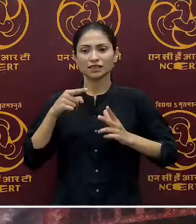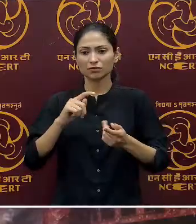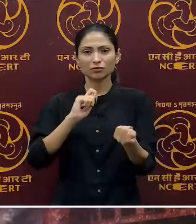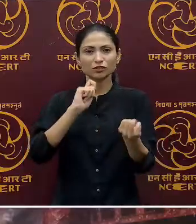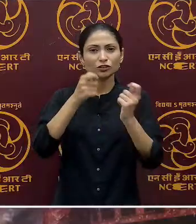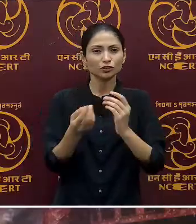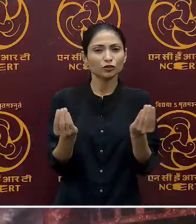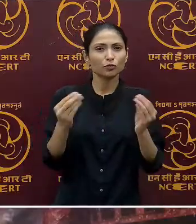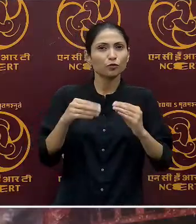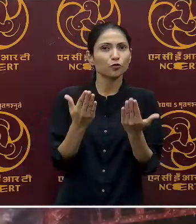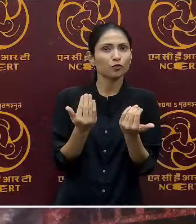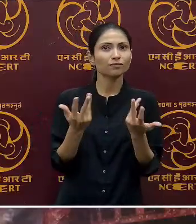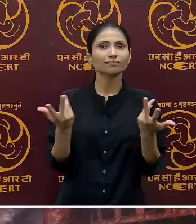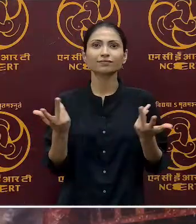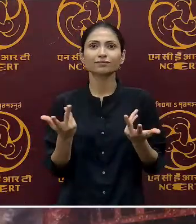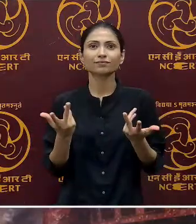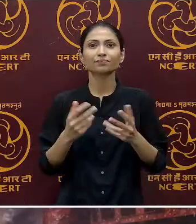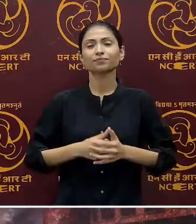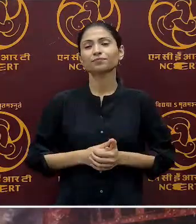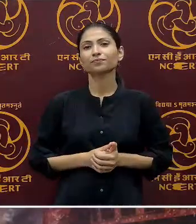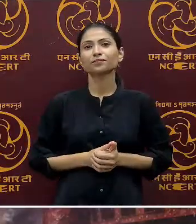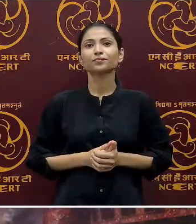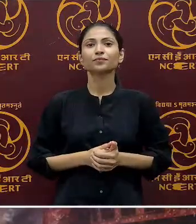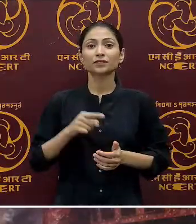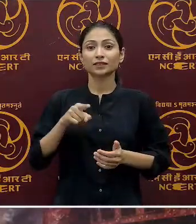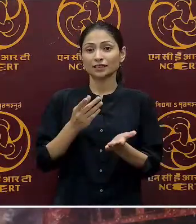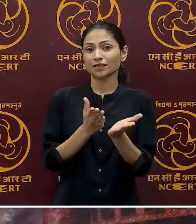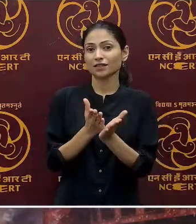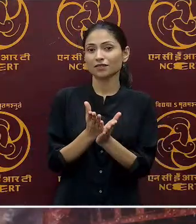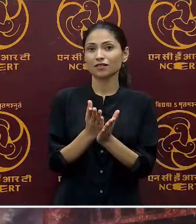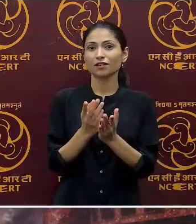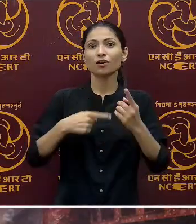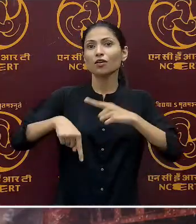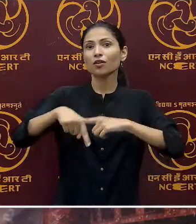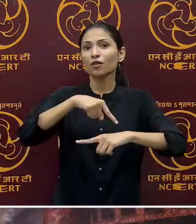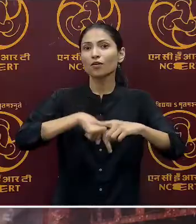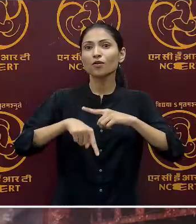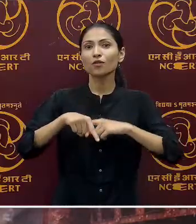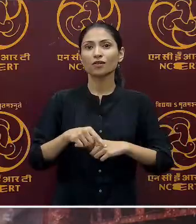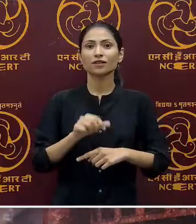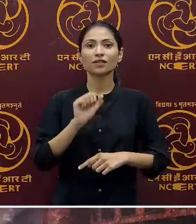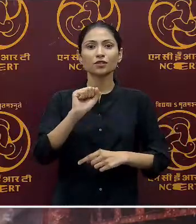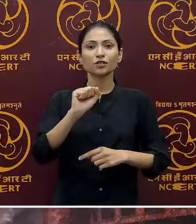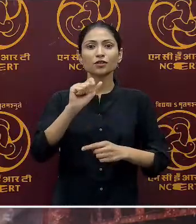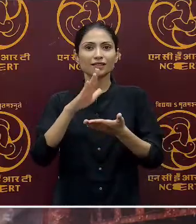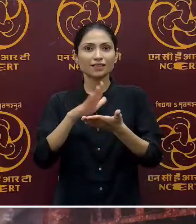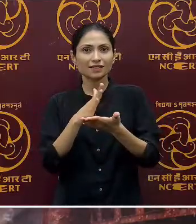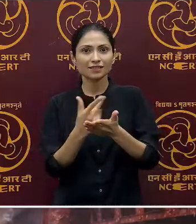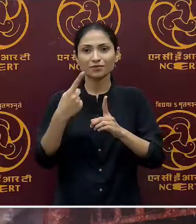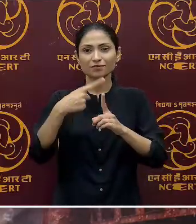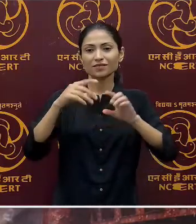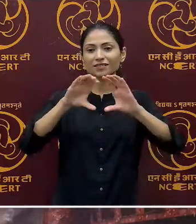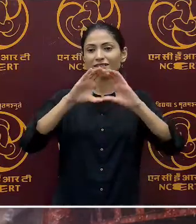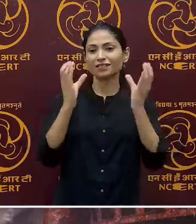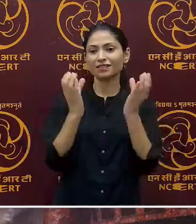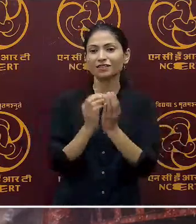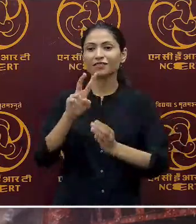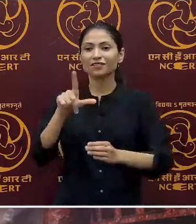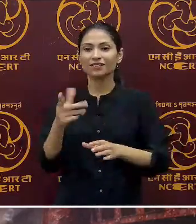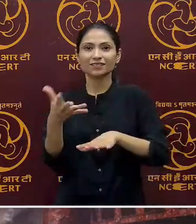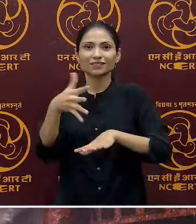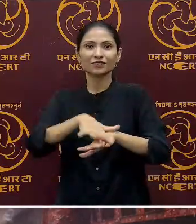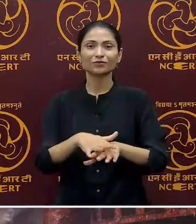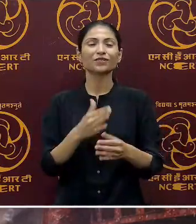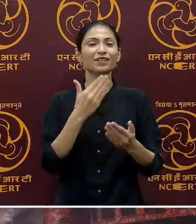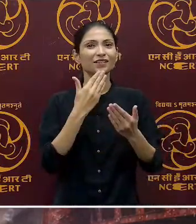in virtual labs. So in this way you can integrate virtual labs into your lessons and classrooms. Thank you so